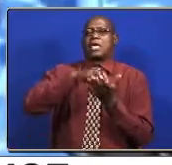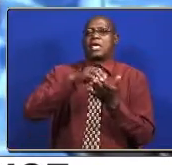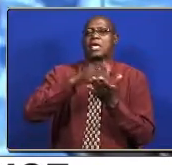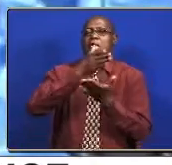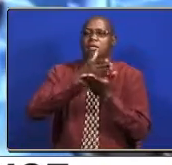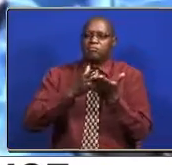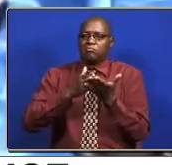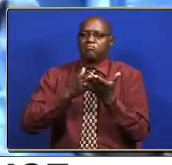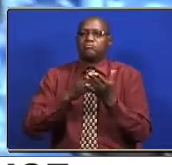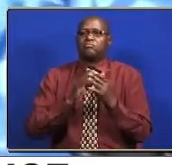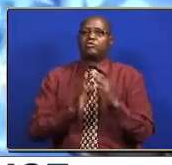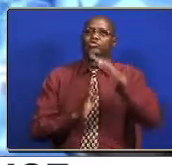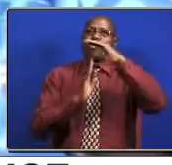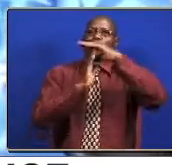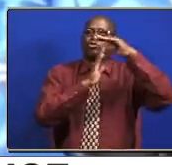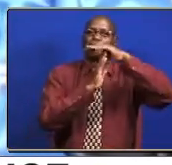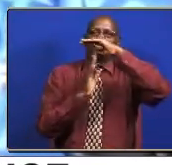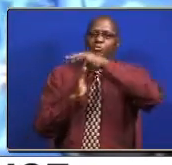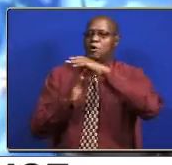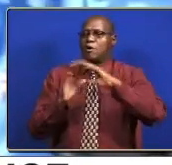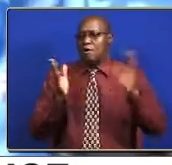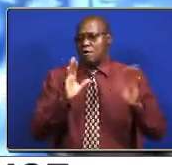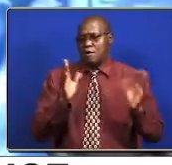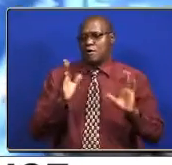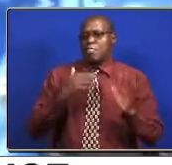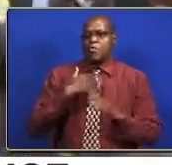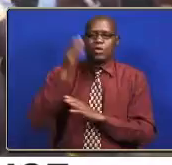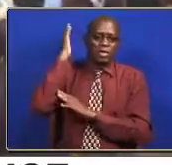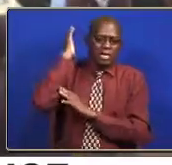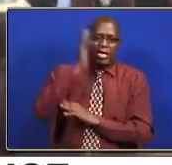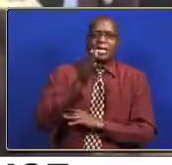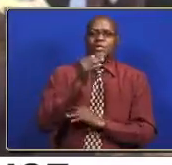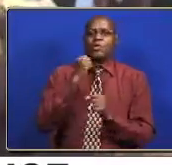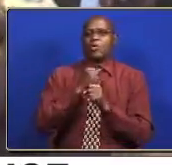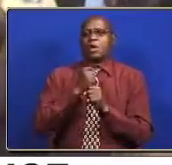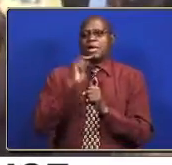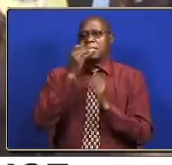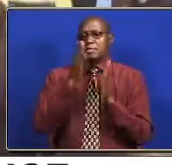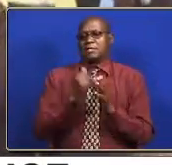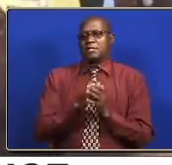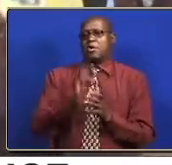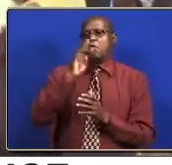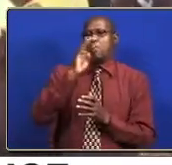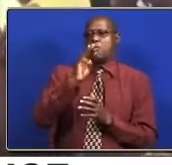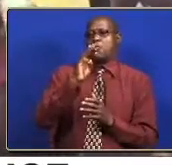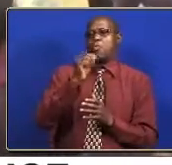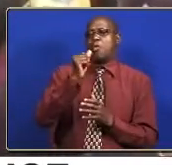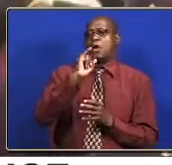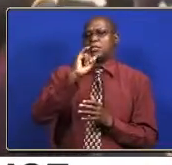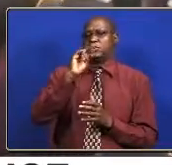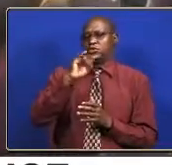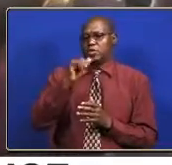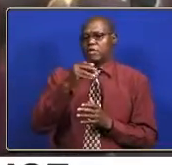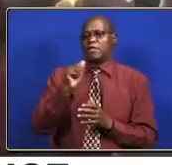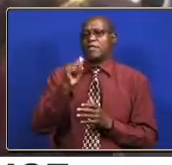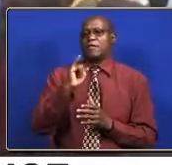Sisi tunakatia keki wananchi wa Kenya direct. Wanjigi has however discredited Deputy President William Ruto over